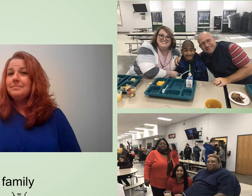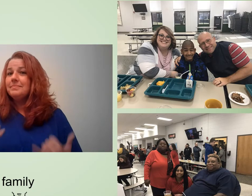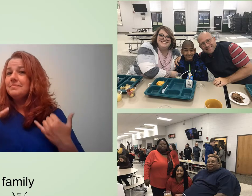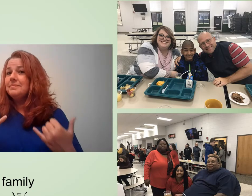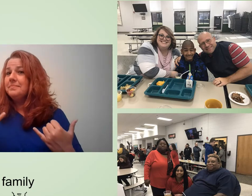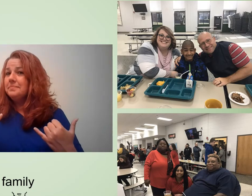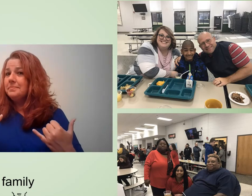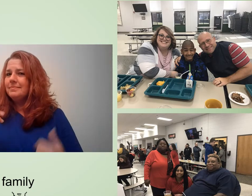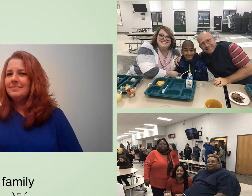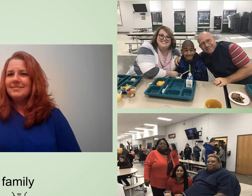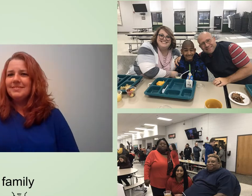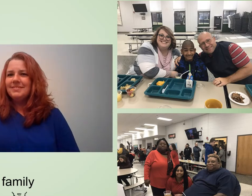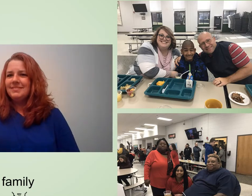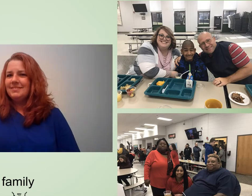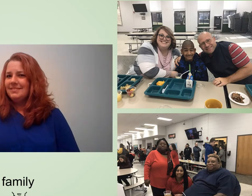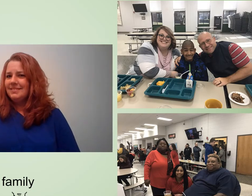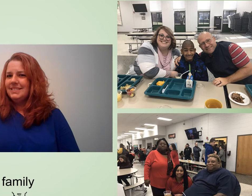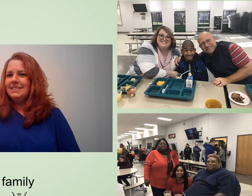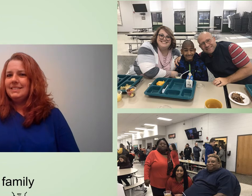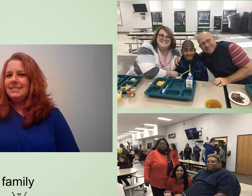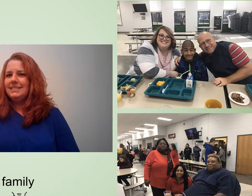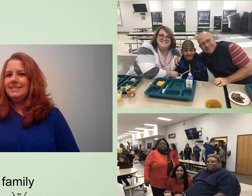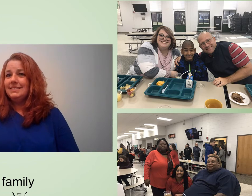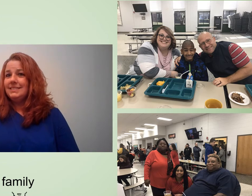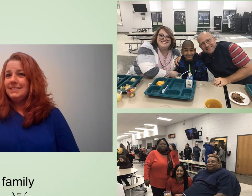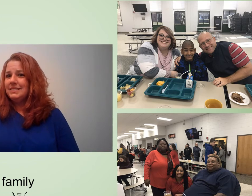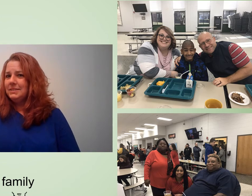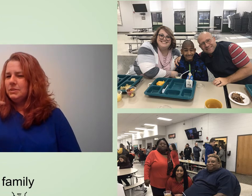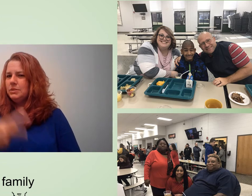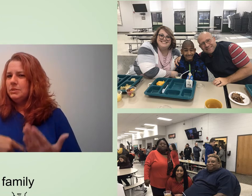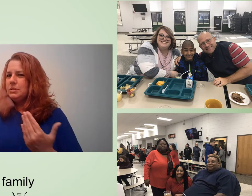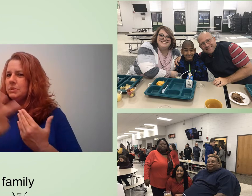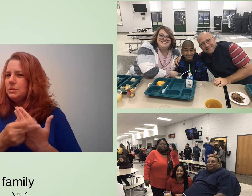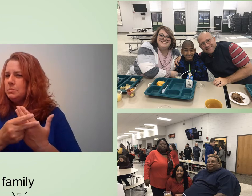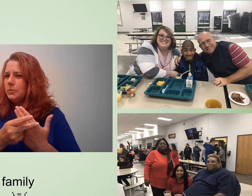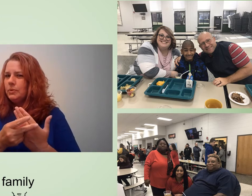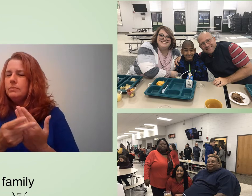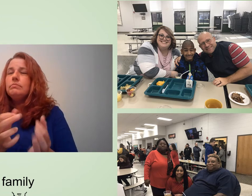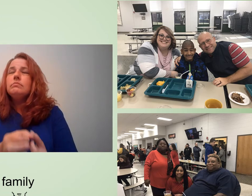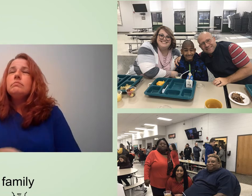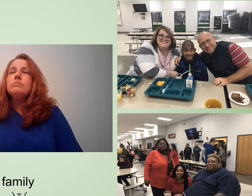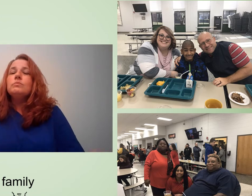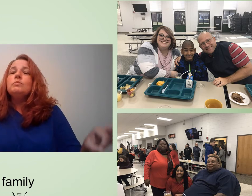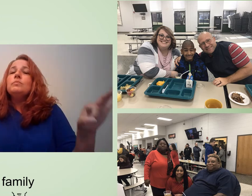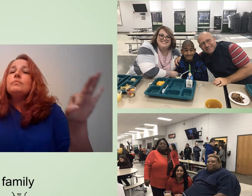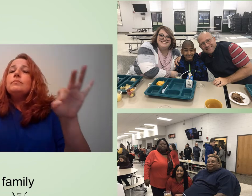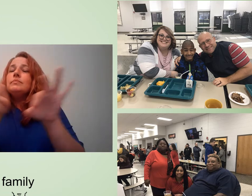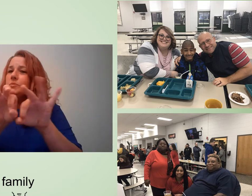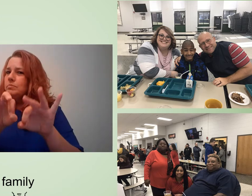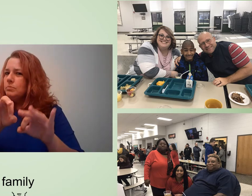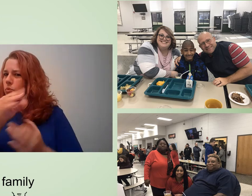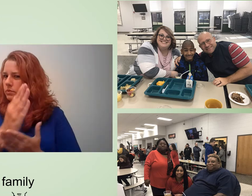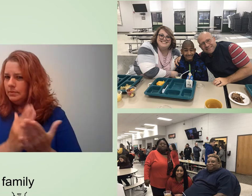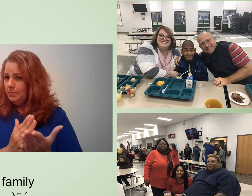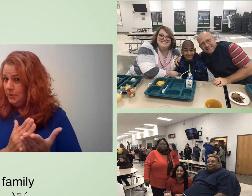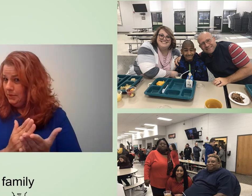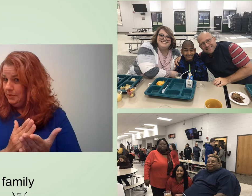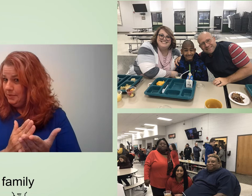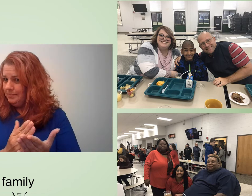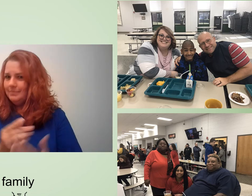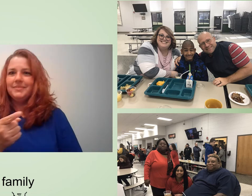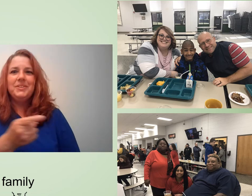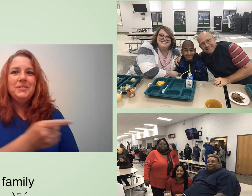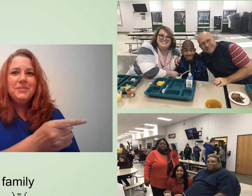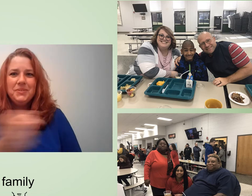Now for the most important part of GSD's Title I program, you. Parents and families are crucial to student